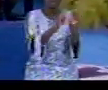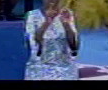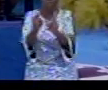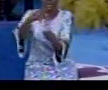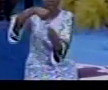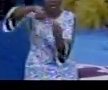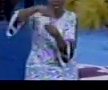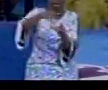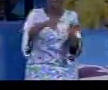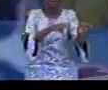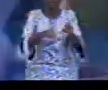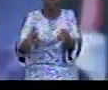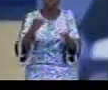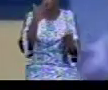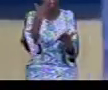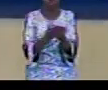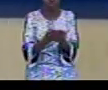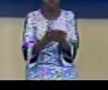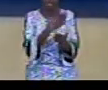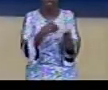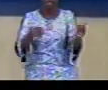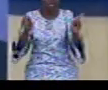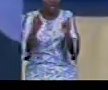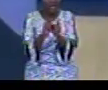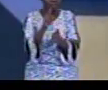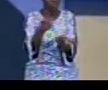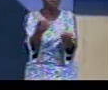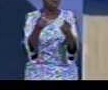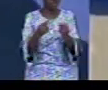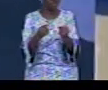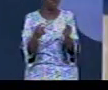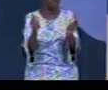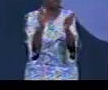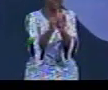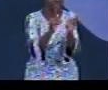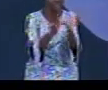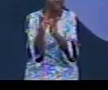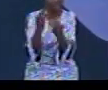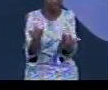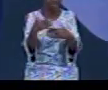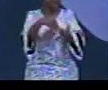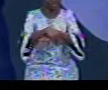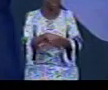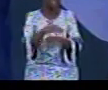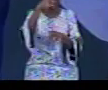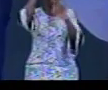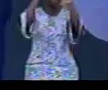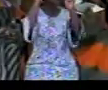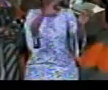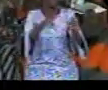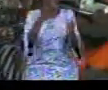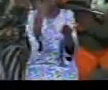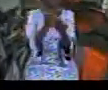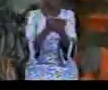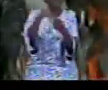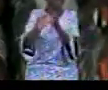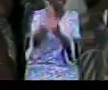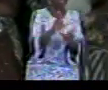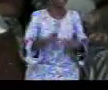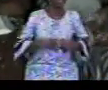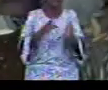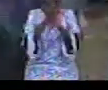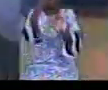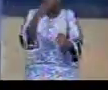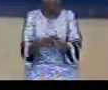doing good, and as you come across Jesus tonight, he will do good in your life. He